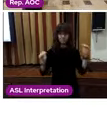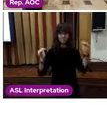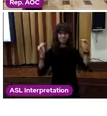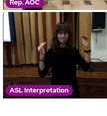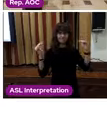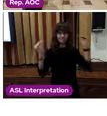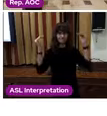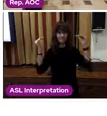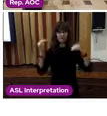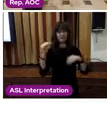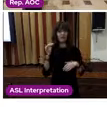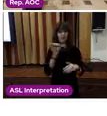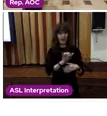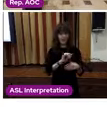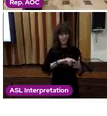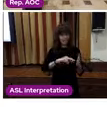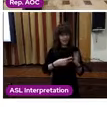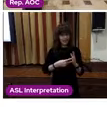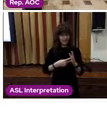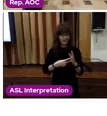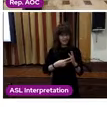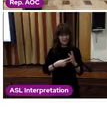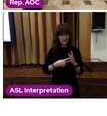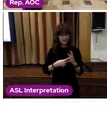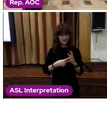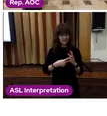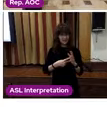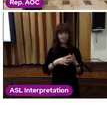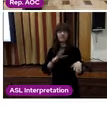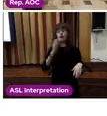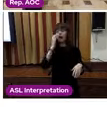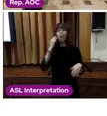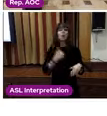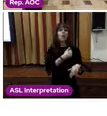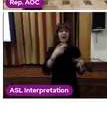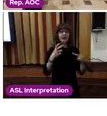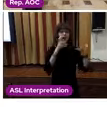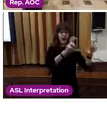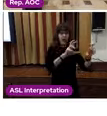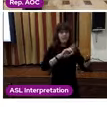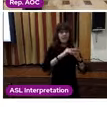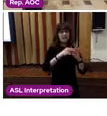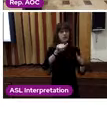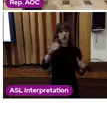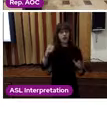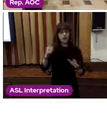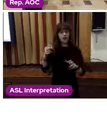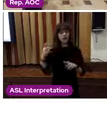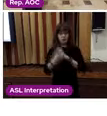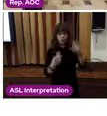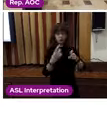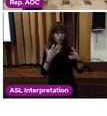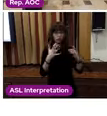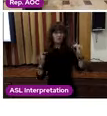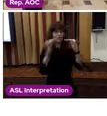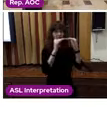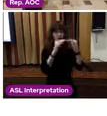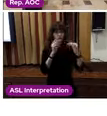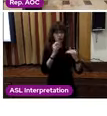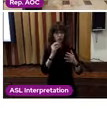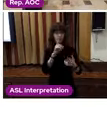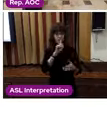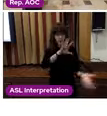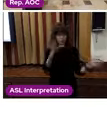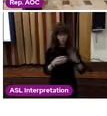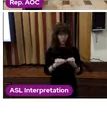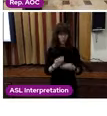just told me today that means that they raised an additional $14 million for the hospital. And then now